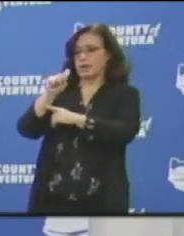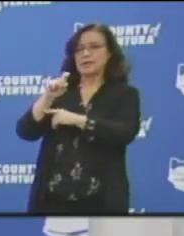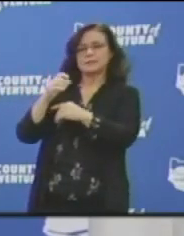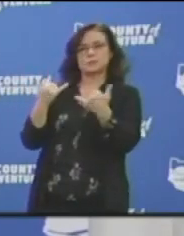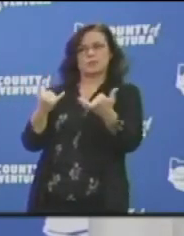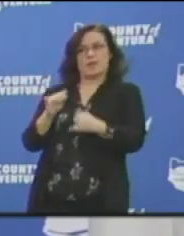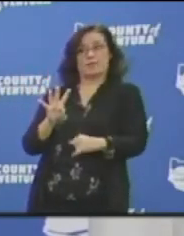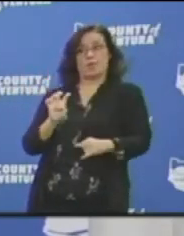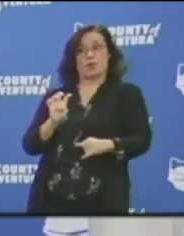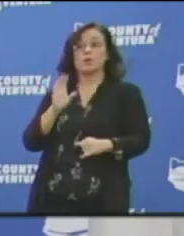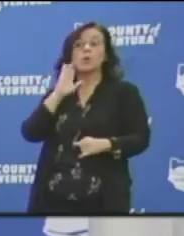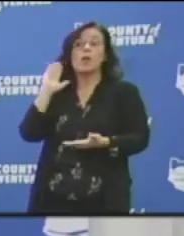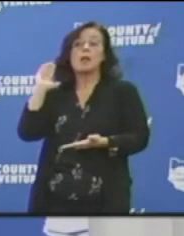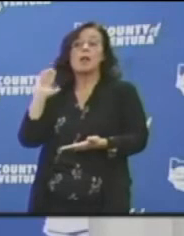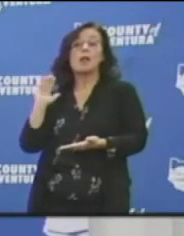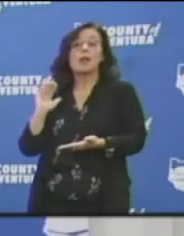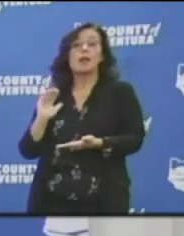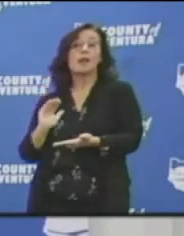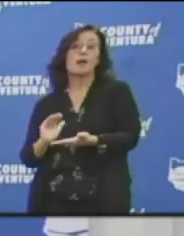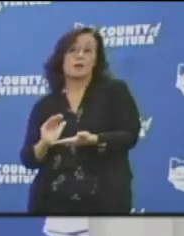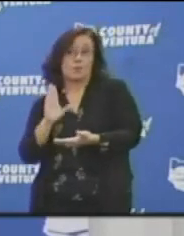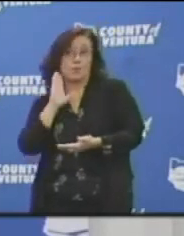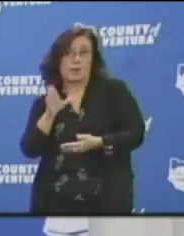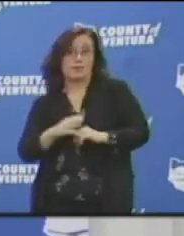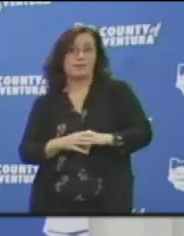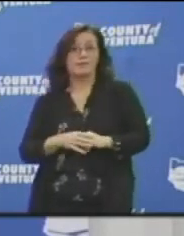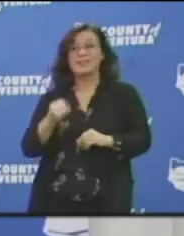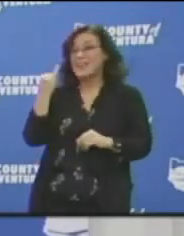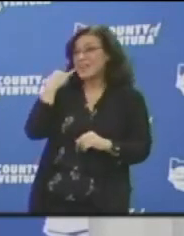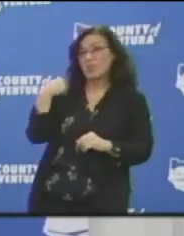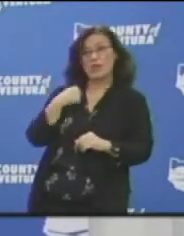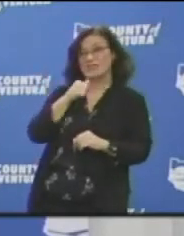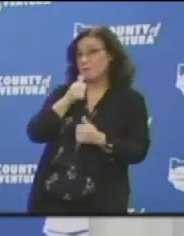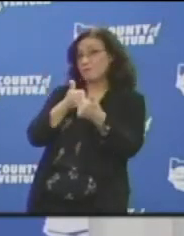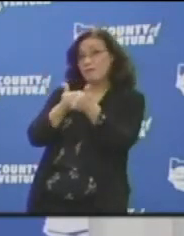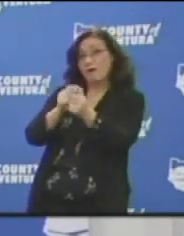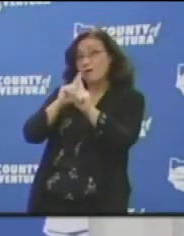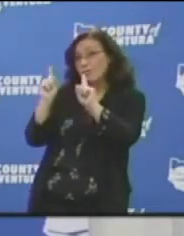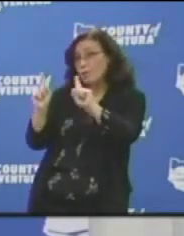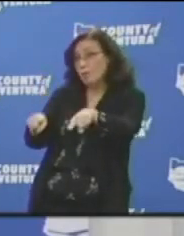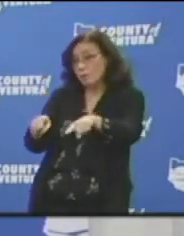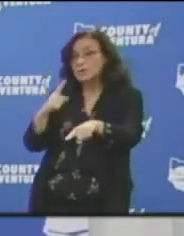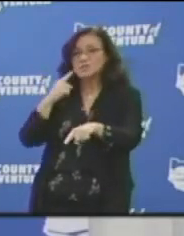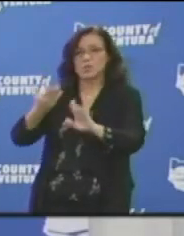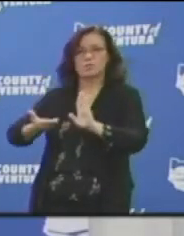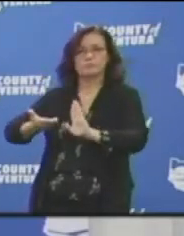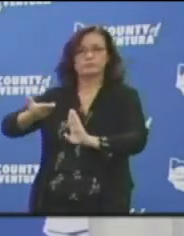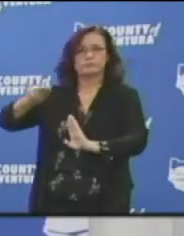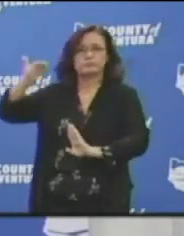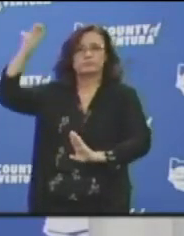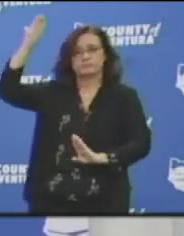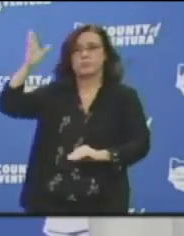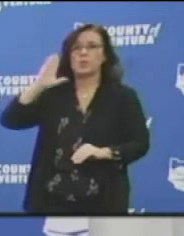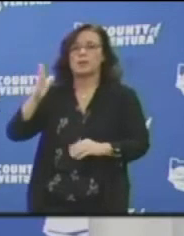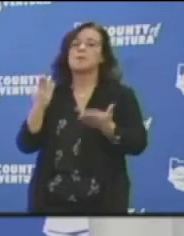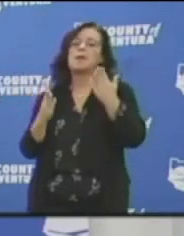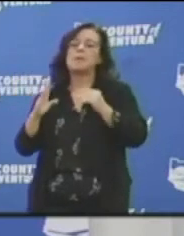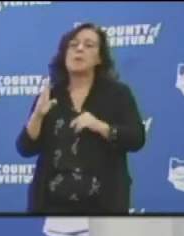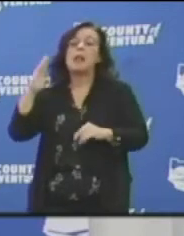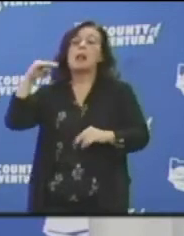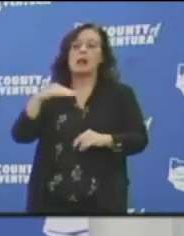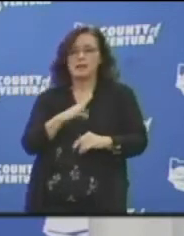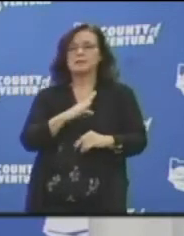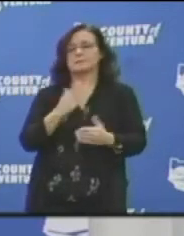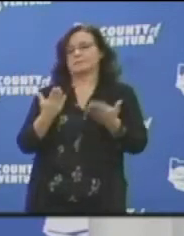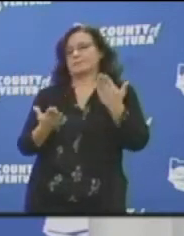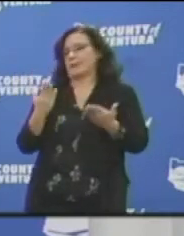we didn't do a good job, we're going to see a continuation of this surge with just that minor hitch in it that I'm describing